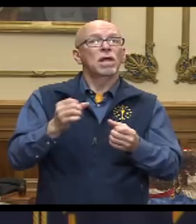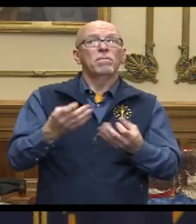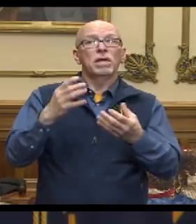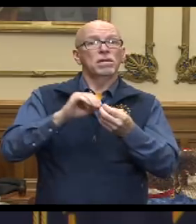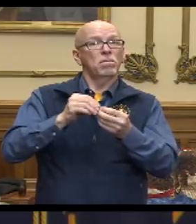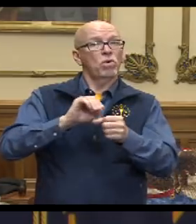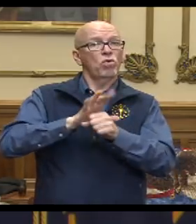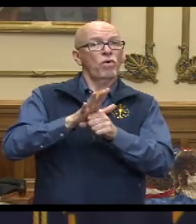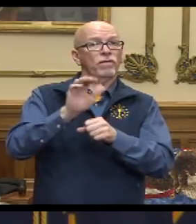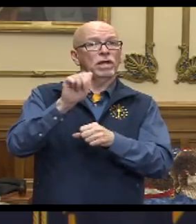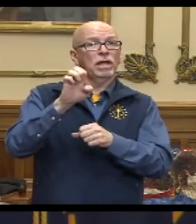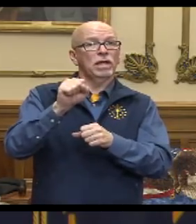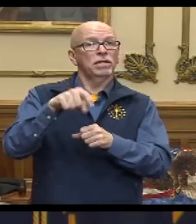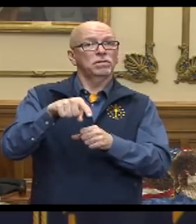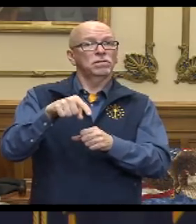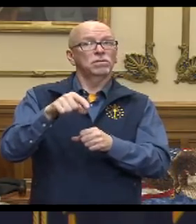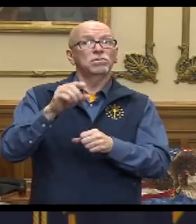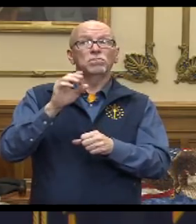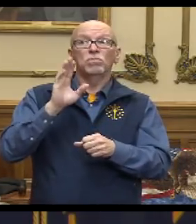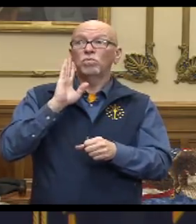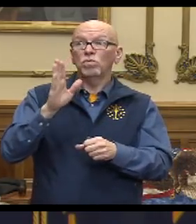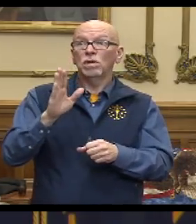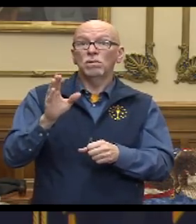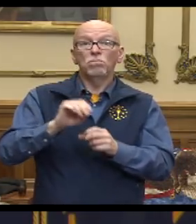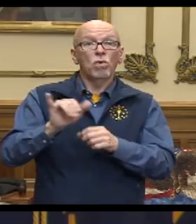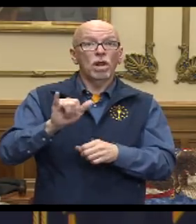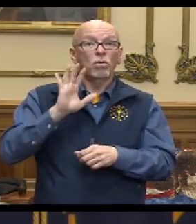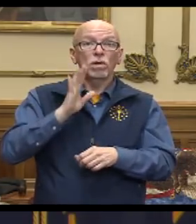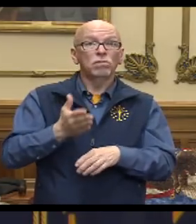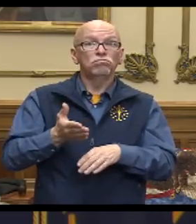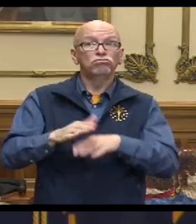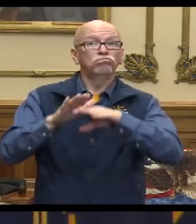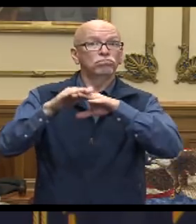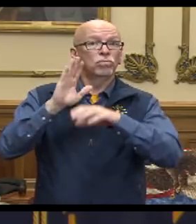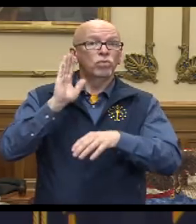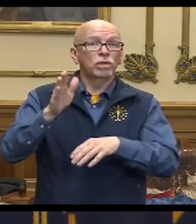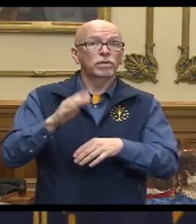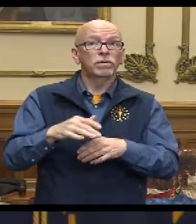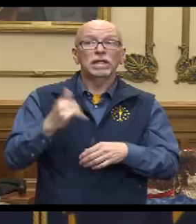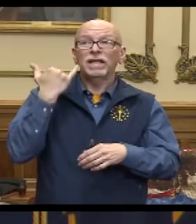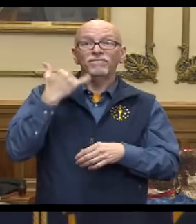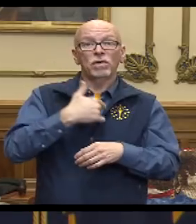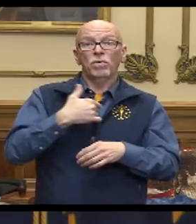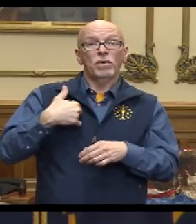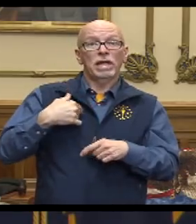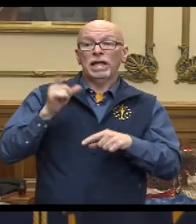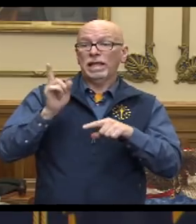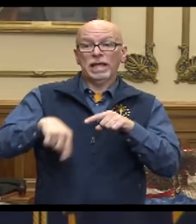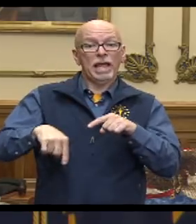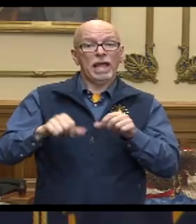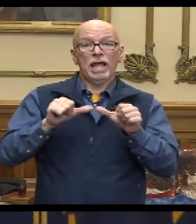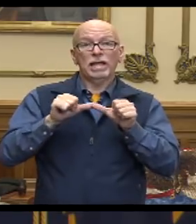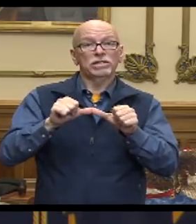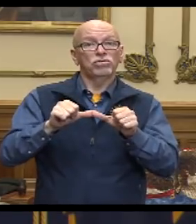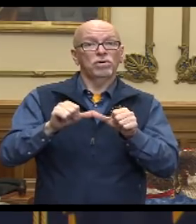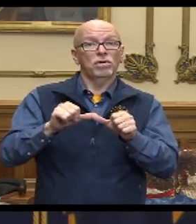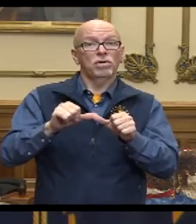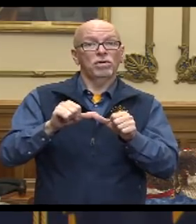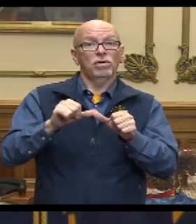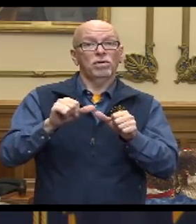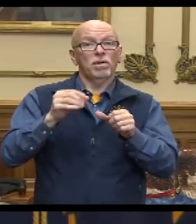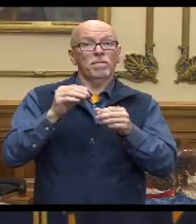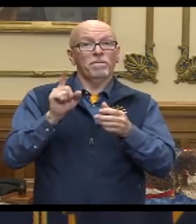COVID-19 cases will likewise increase. If we cannot continue to meet our